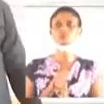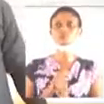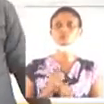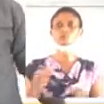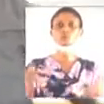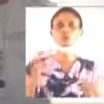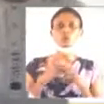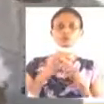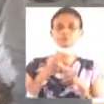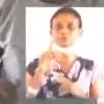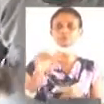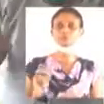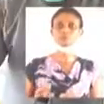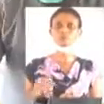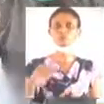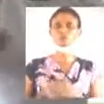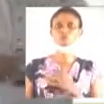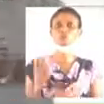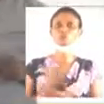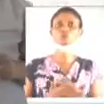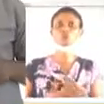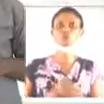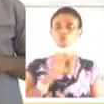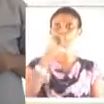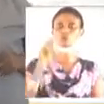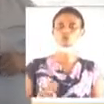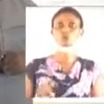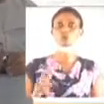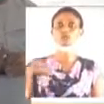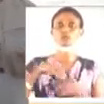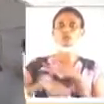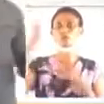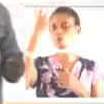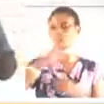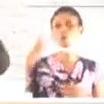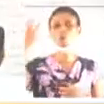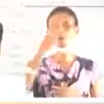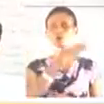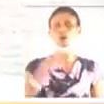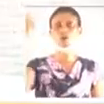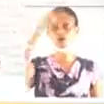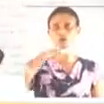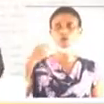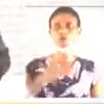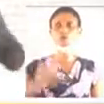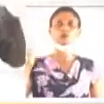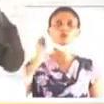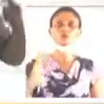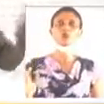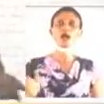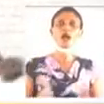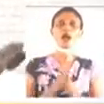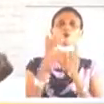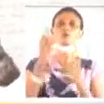To summarize briefly, in some questions, like NECO, they will ask, what is